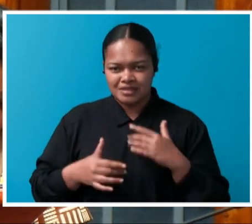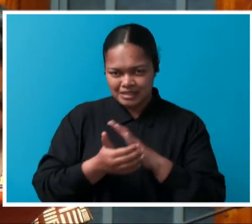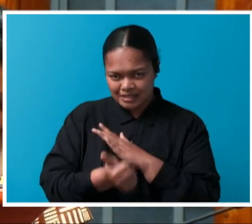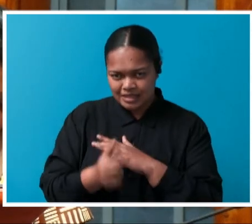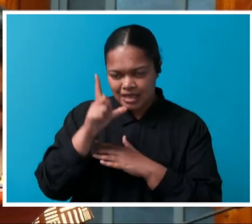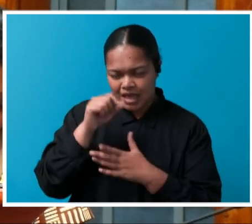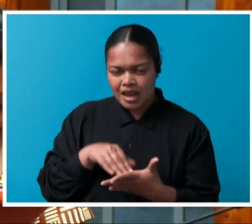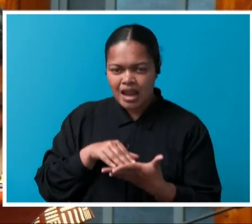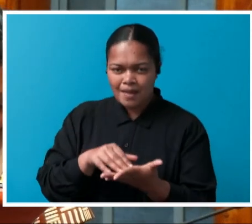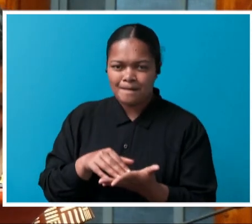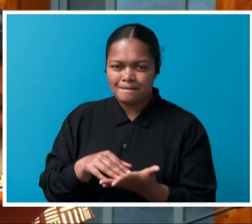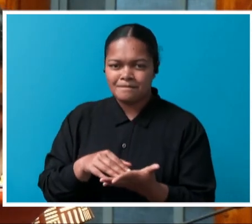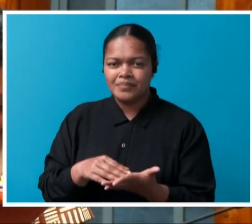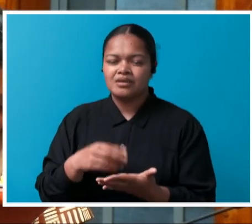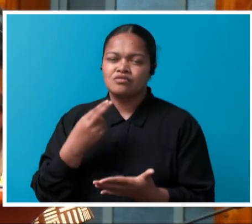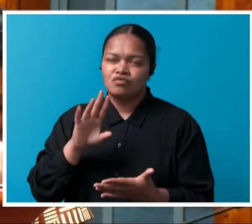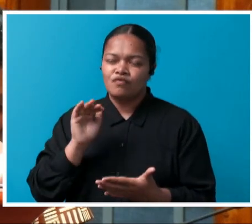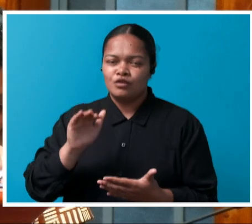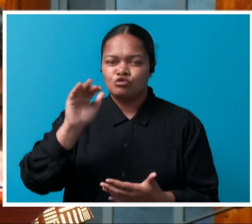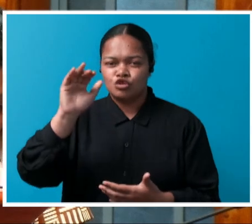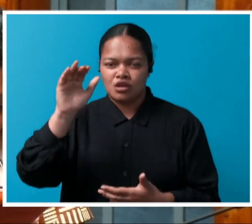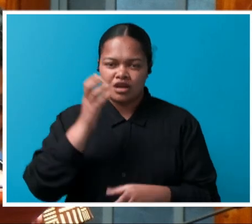assist them for their future career.